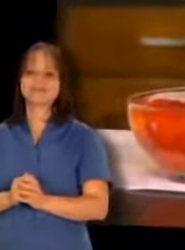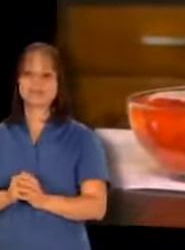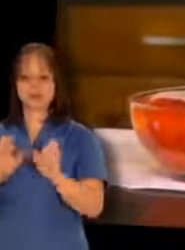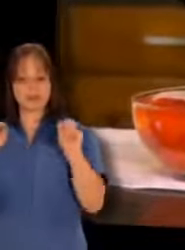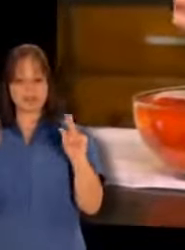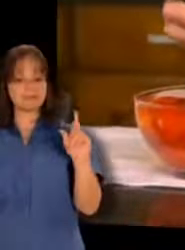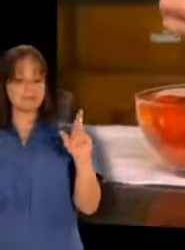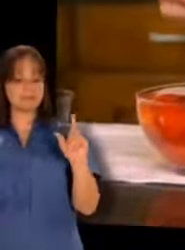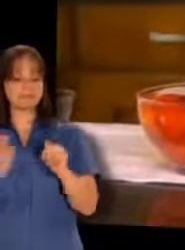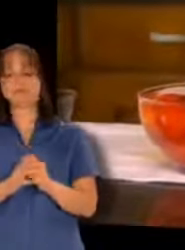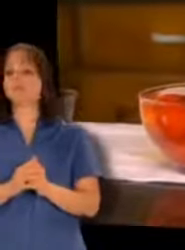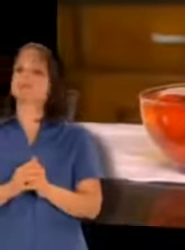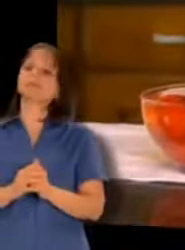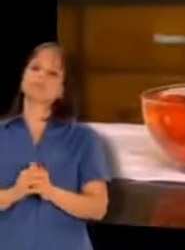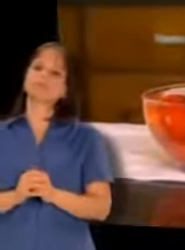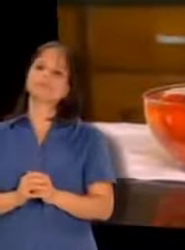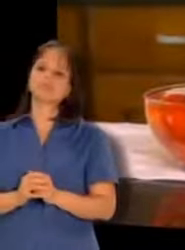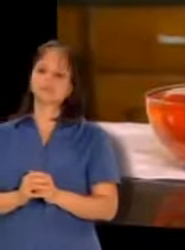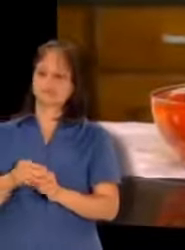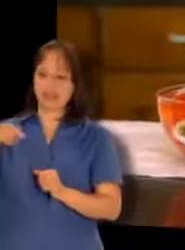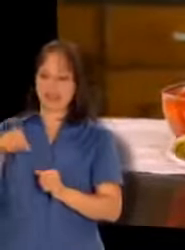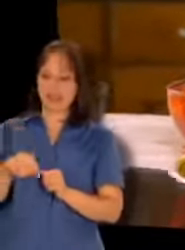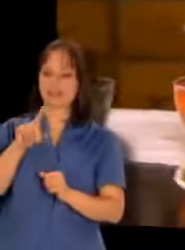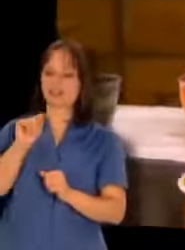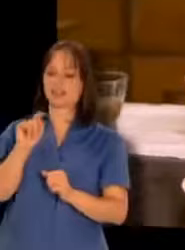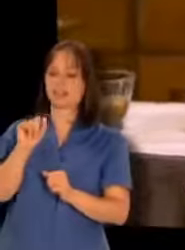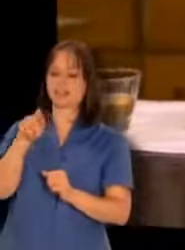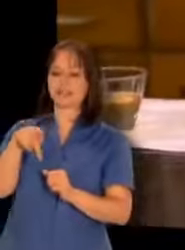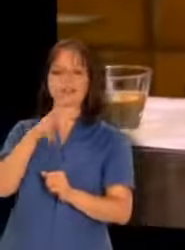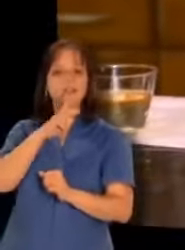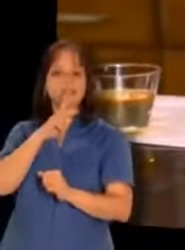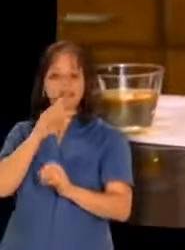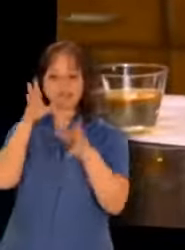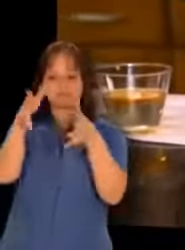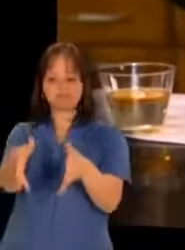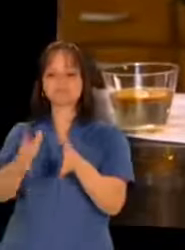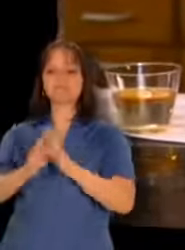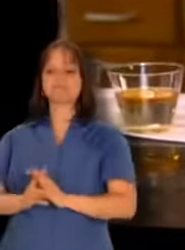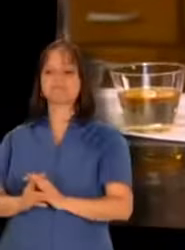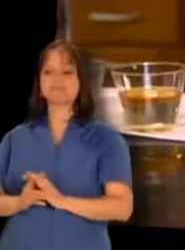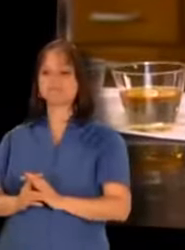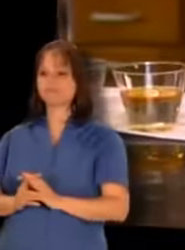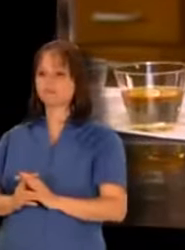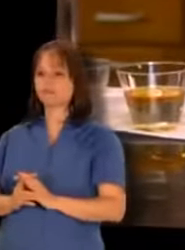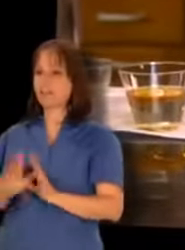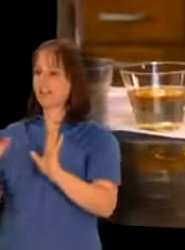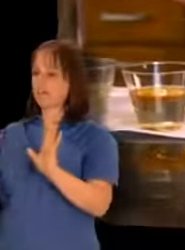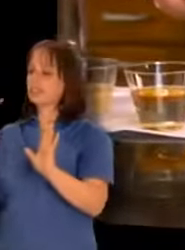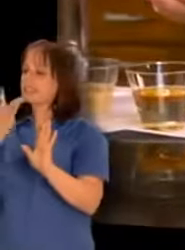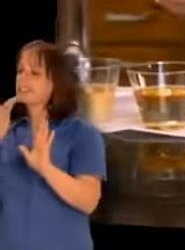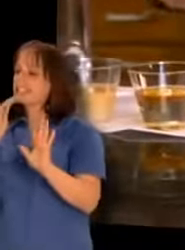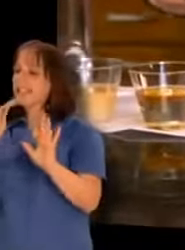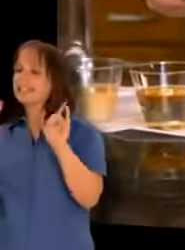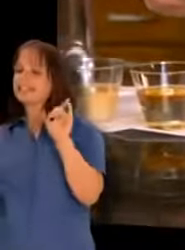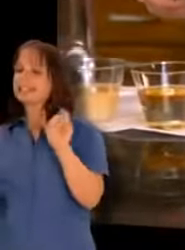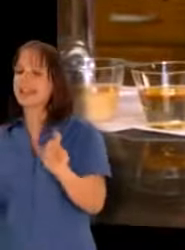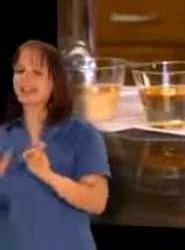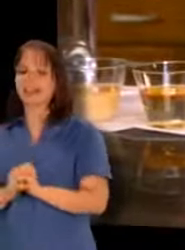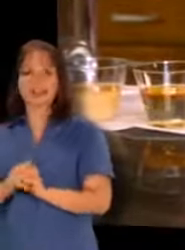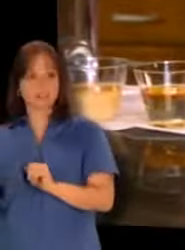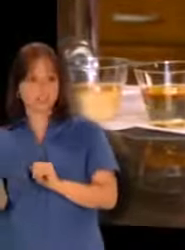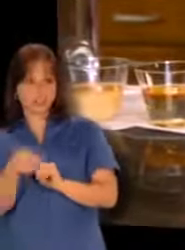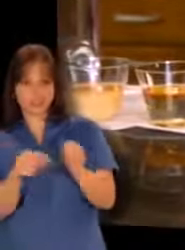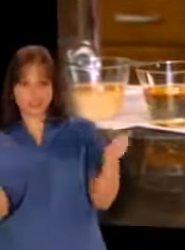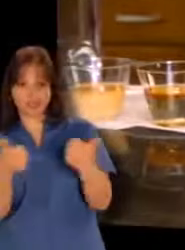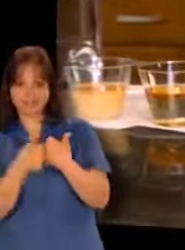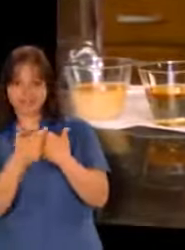Okay. That's the tap water. We'll set them right there. and then we're going to do a little taste test. Are you ladies up